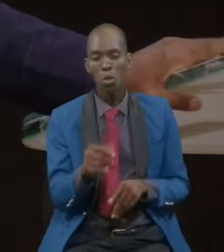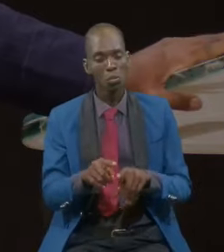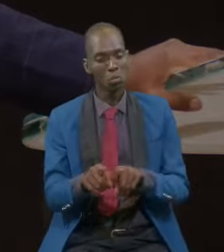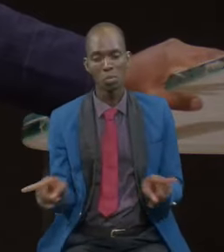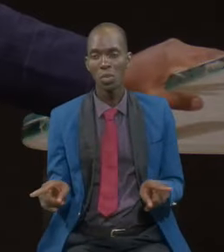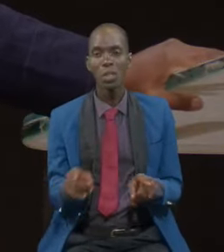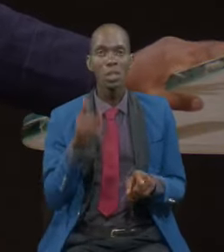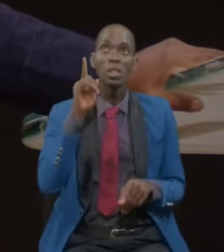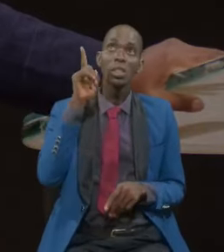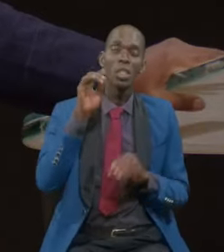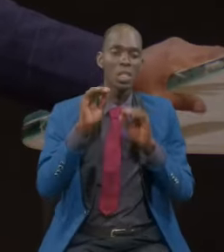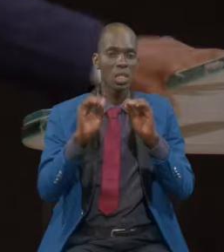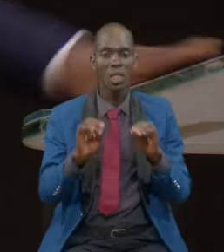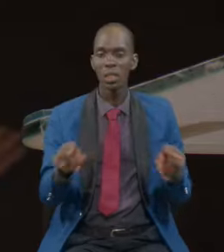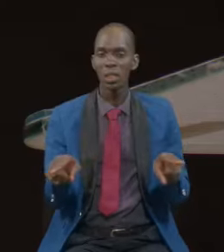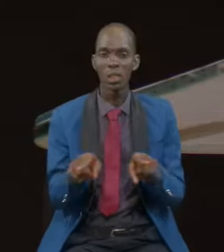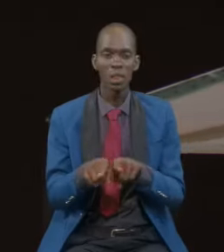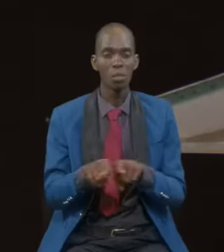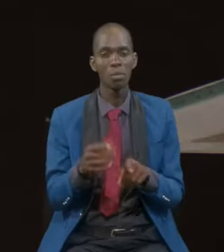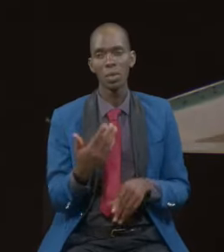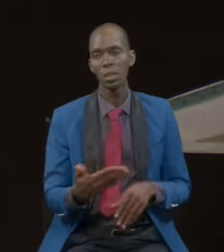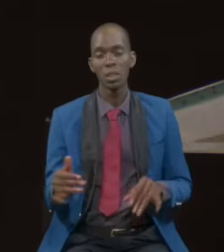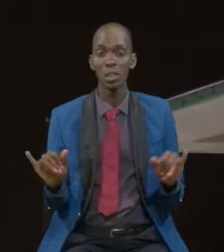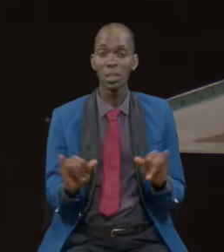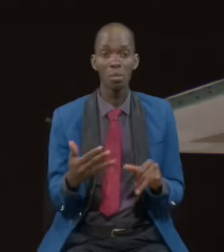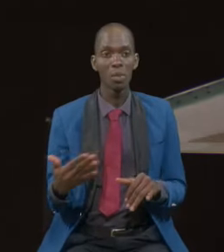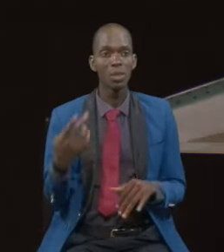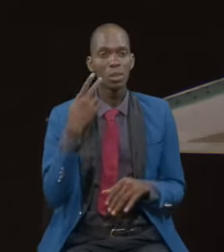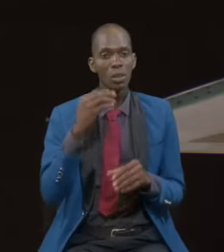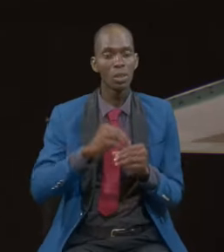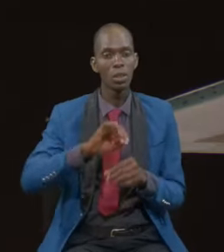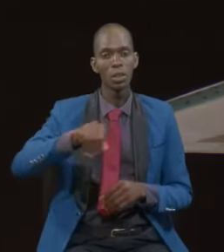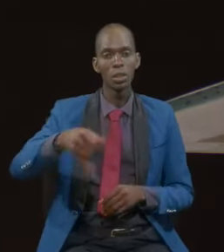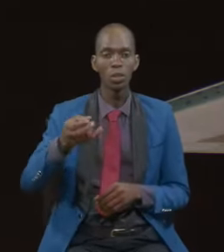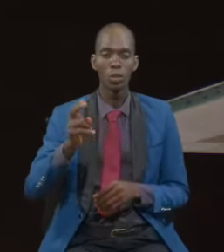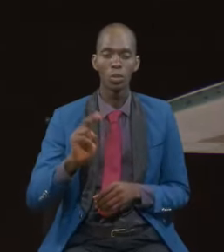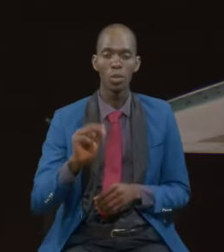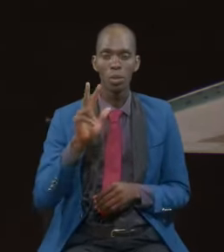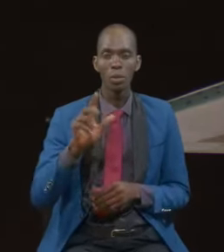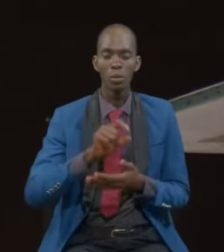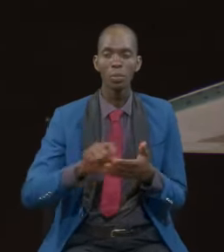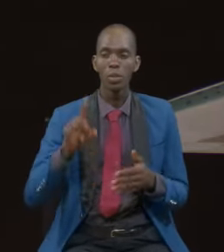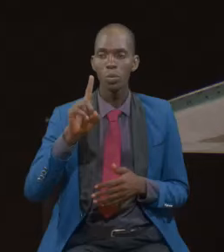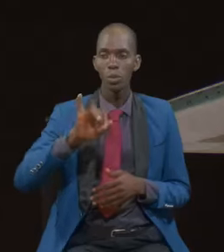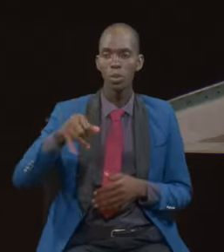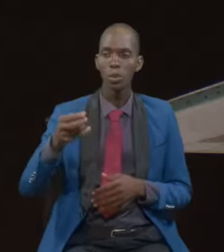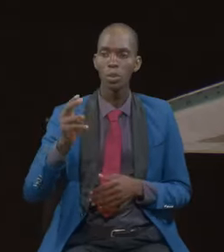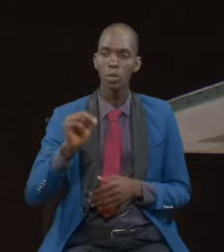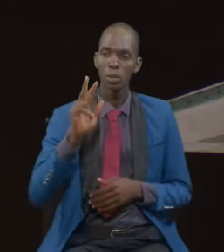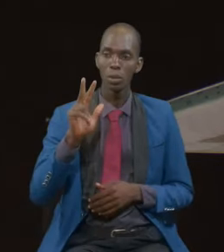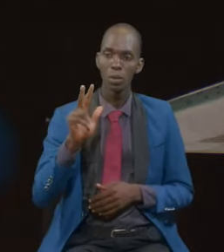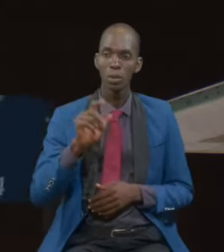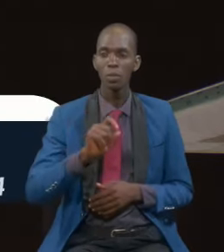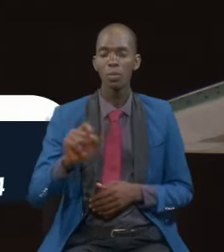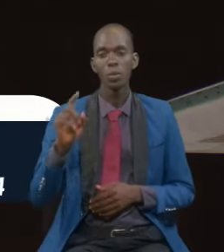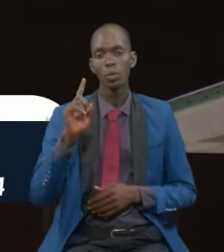thing. Look at John chapter 3. We're looking at verse 1. John chapter 3, verse 1. There was